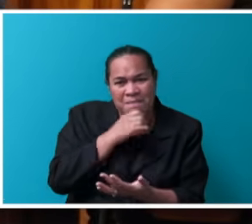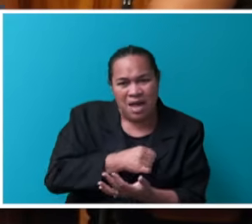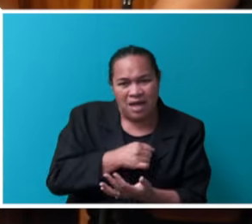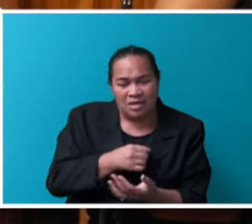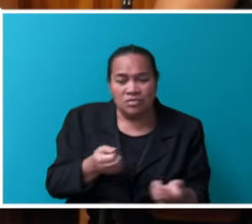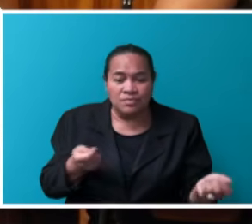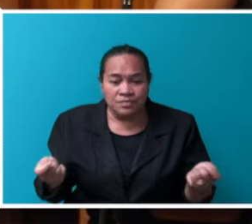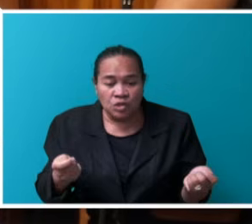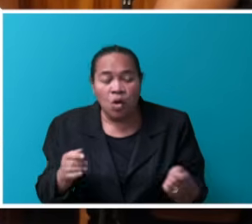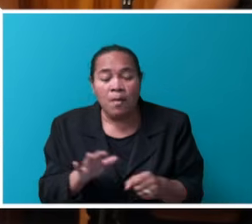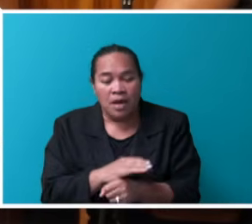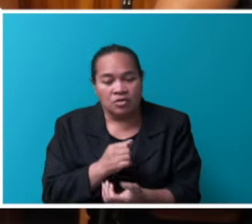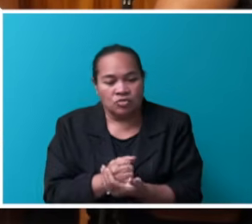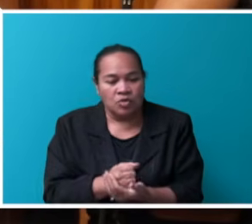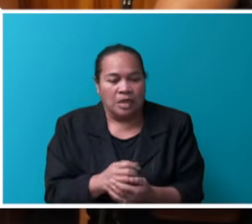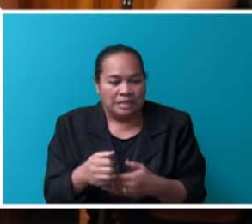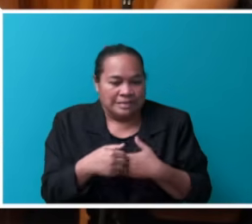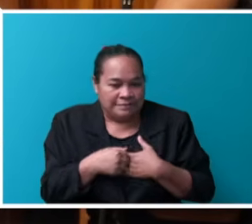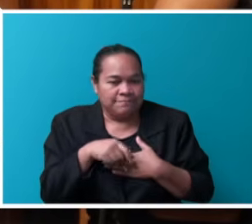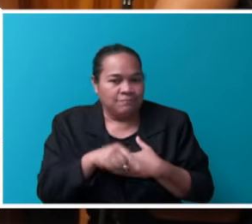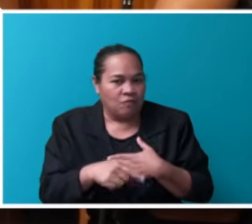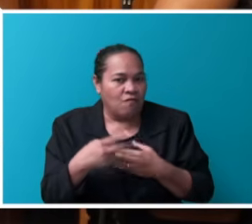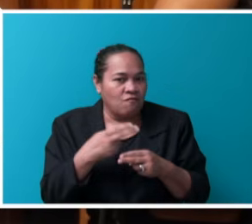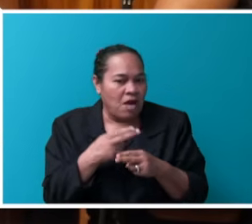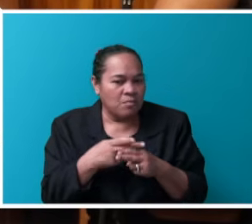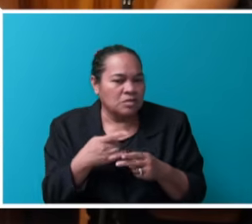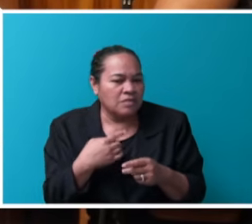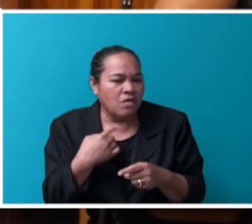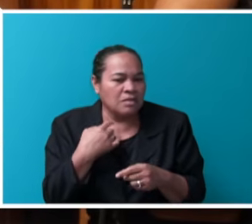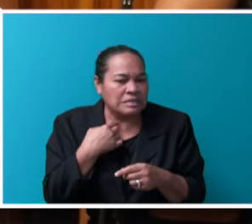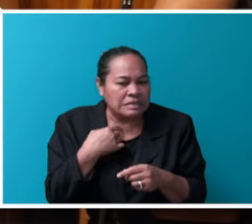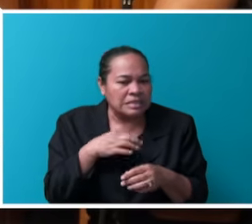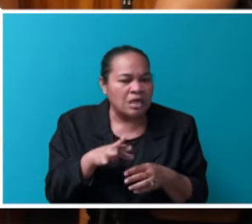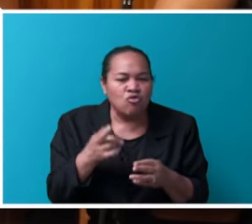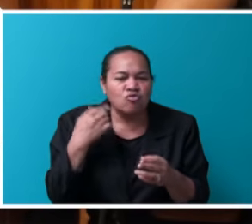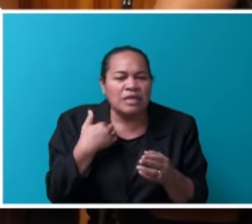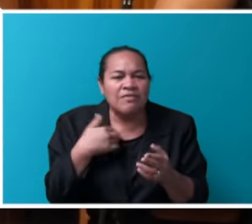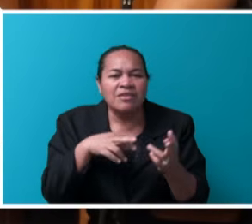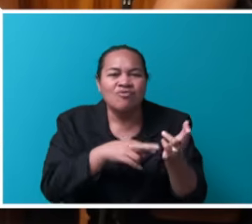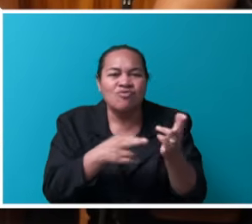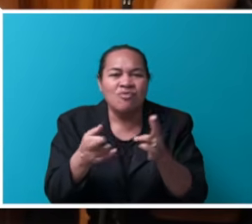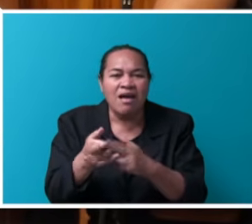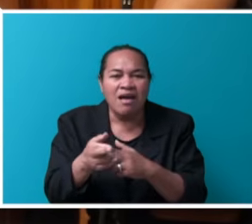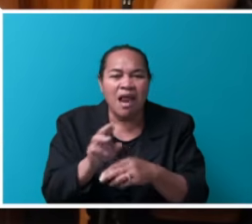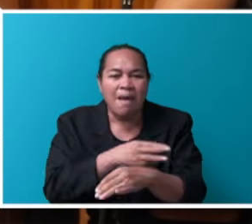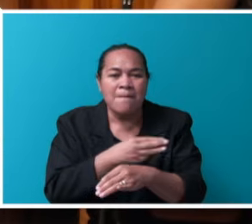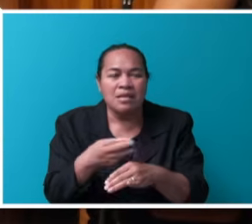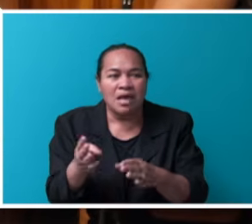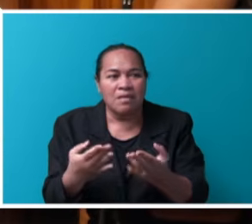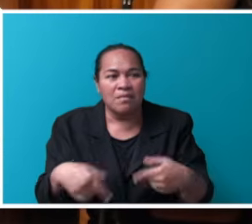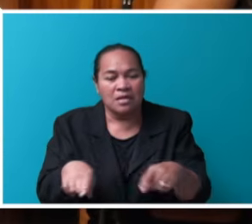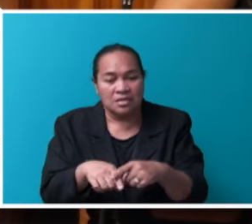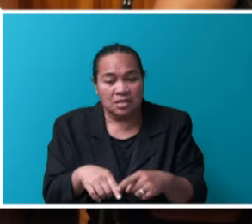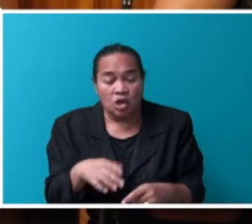market security for our farmers in deep rural and maritime areas. To support the Navasu Agriculture Technical